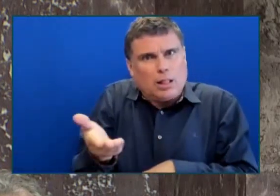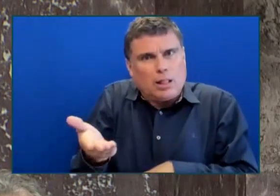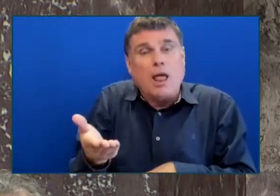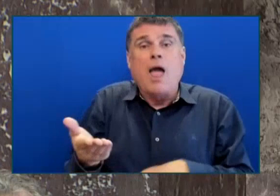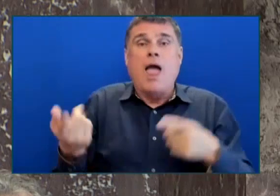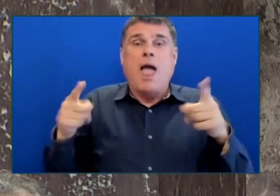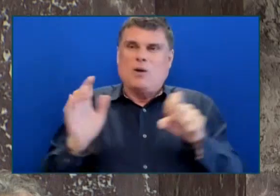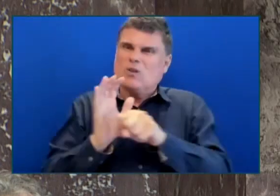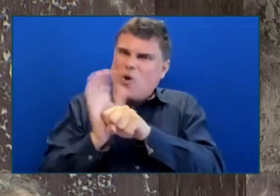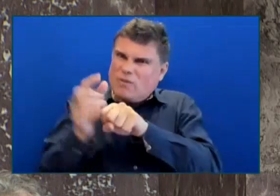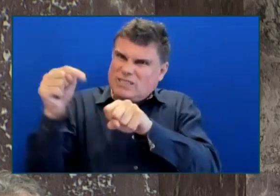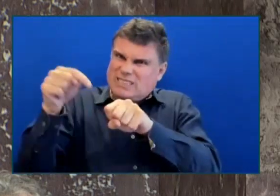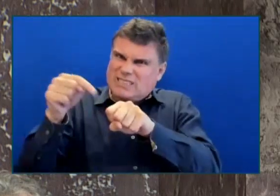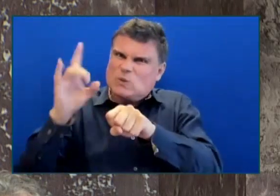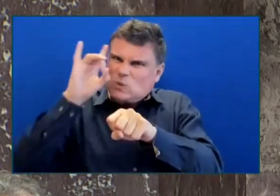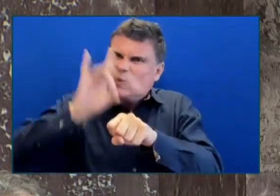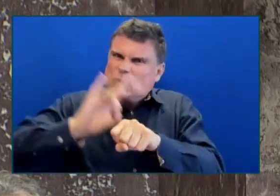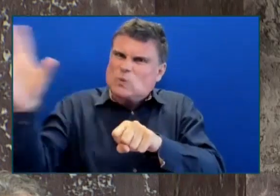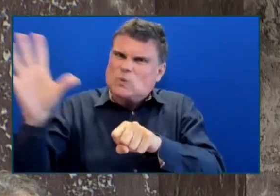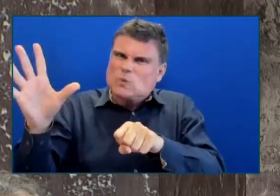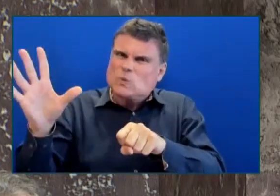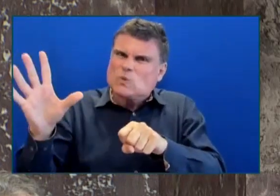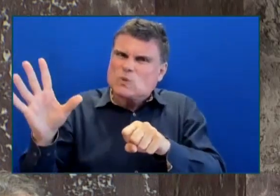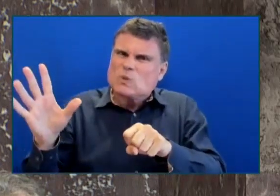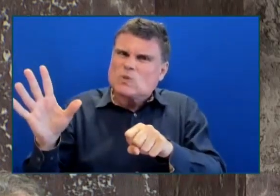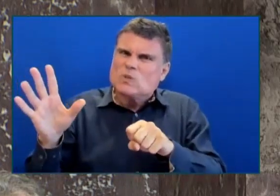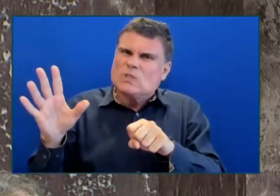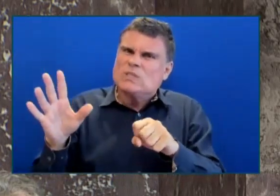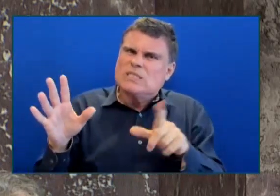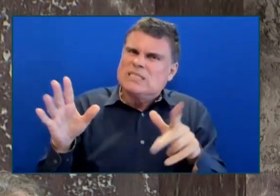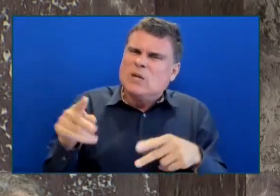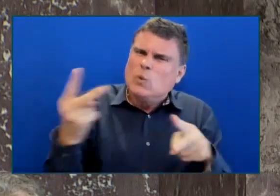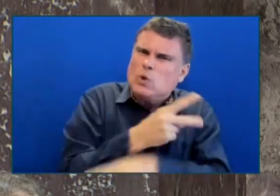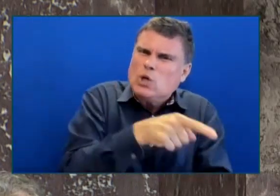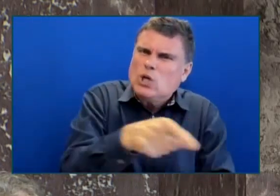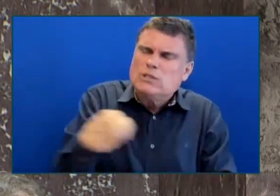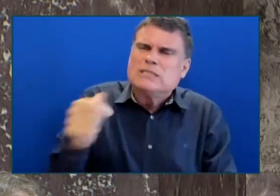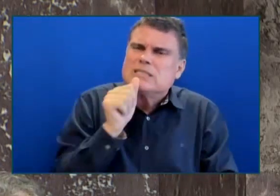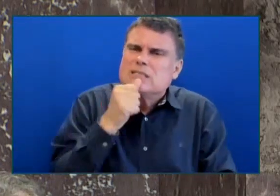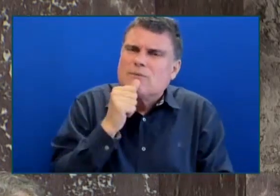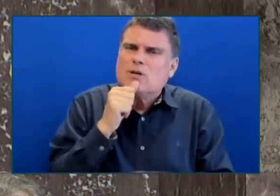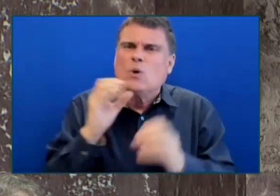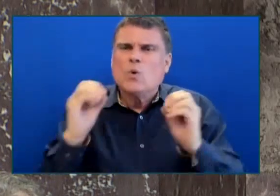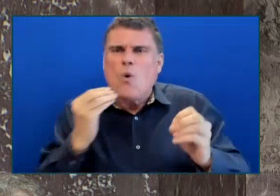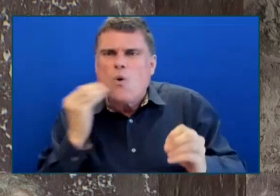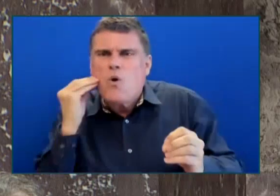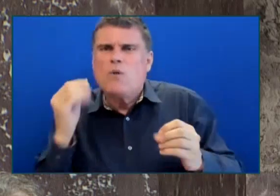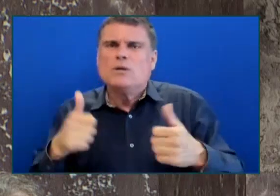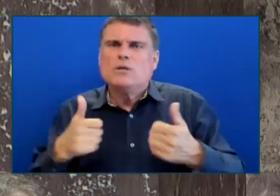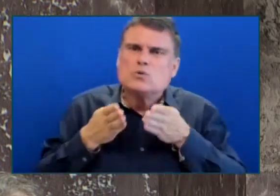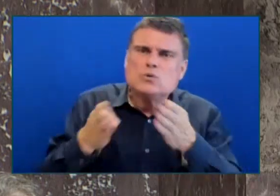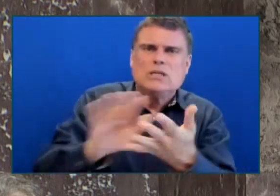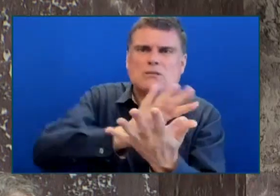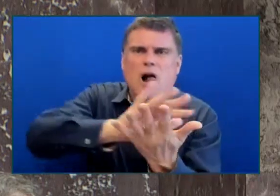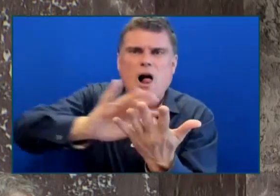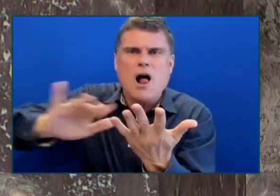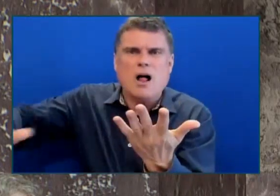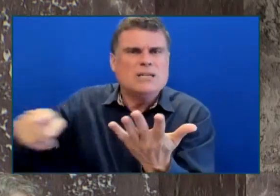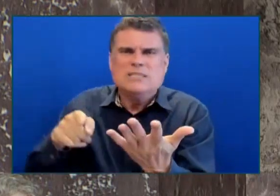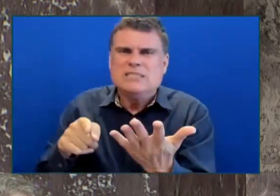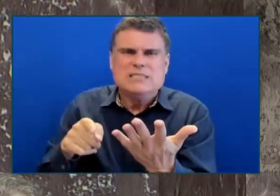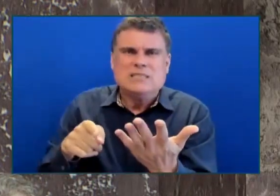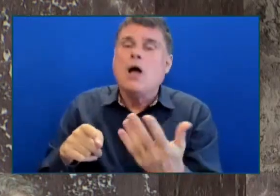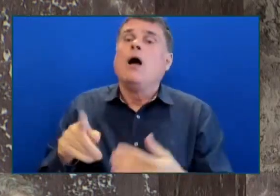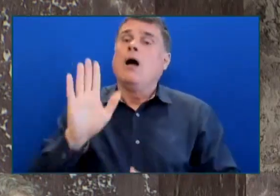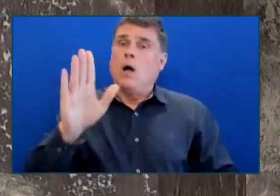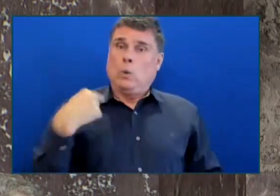didn't do, Honourable Speaker, was direct reward them to one organization. Members. That is at the core of the